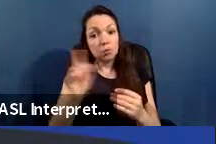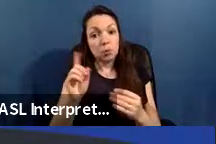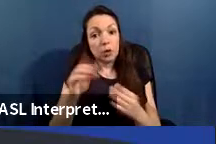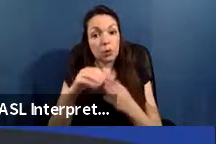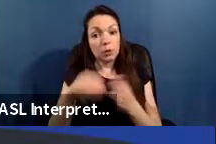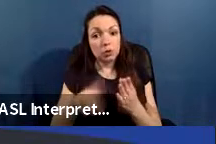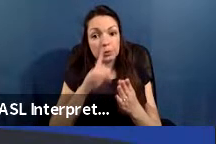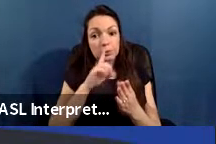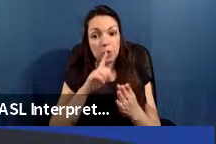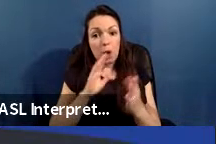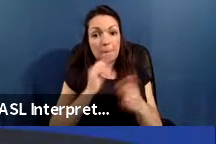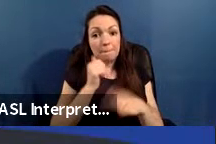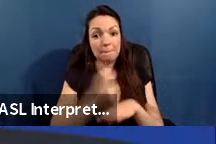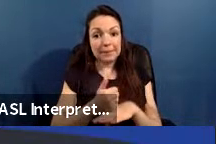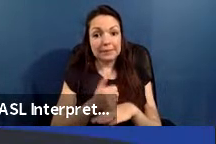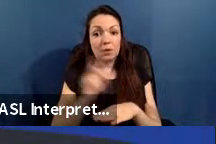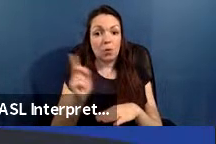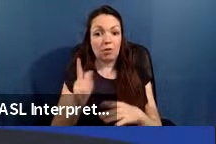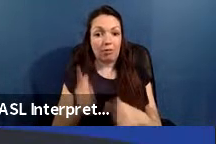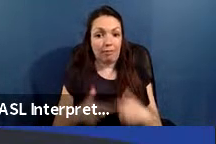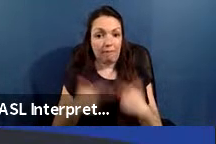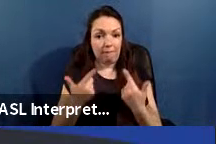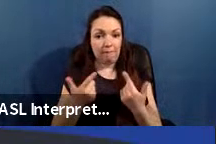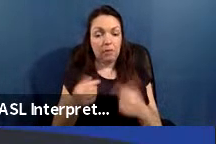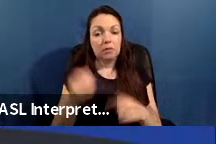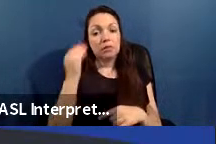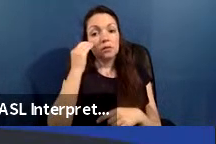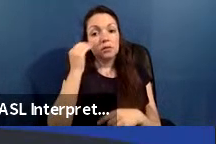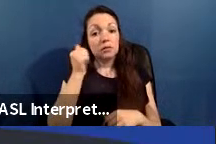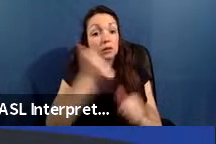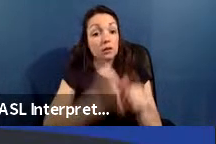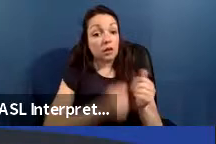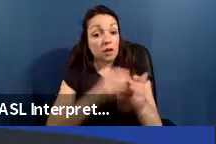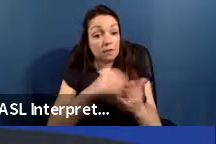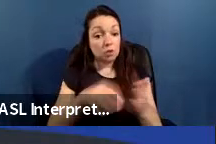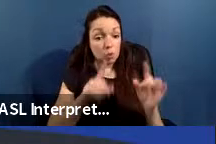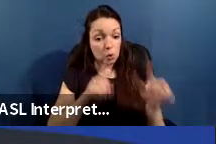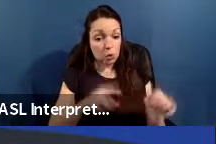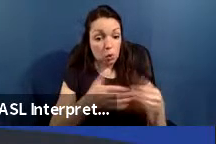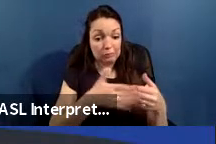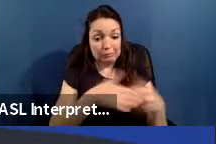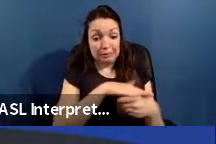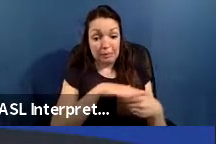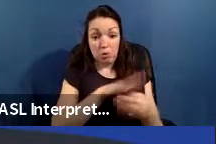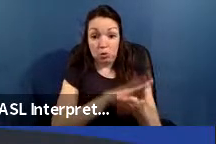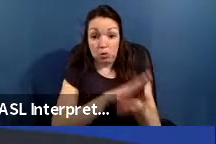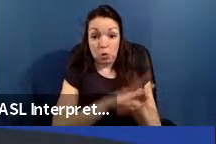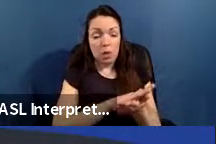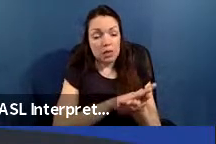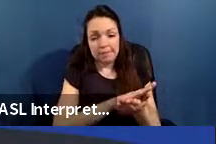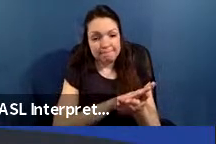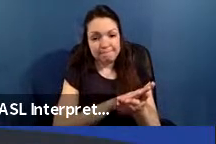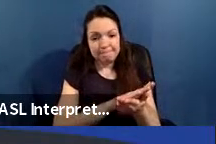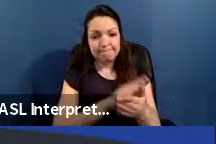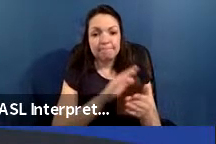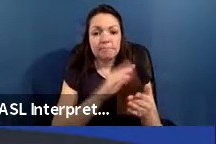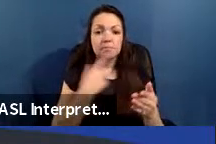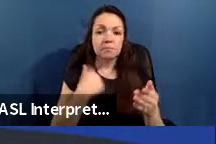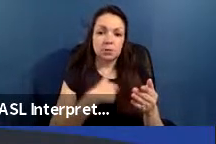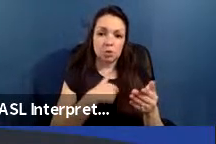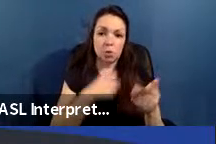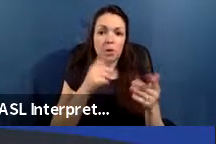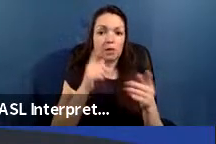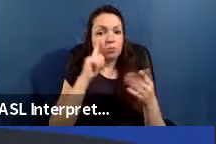situated based on the community that they live in. So we know that not every student goes to their neighborhood school. So we roll up that data to the school community